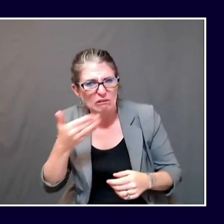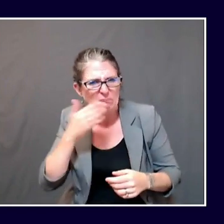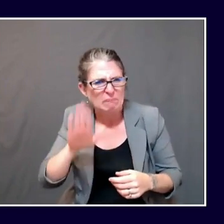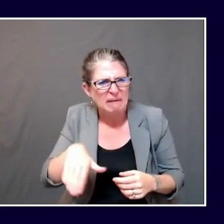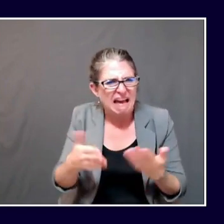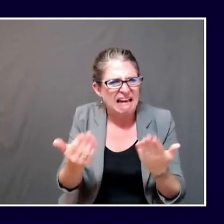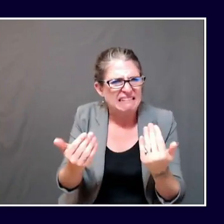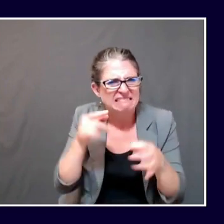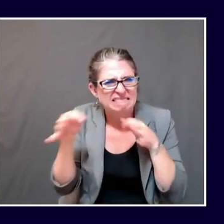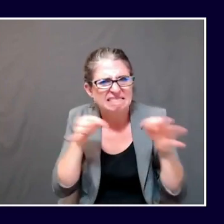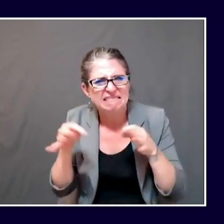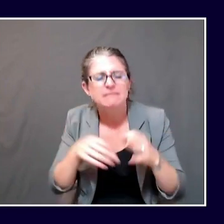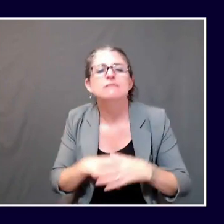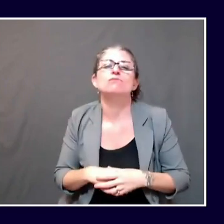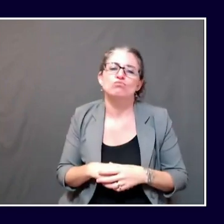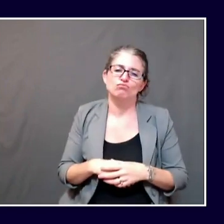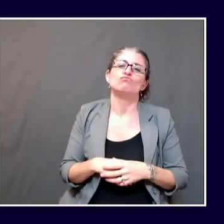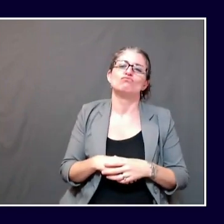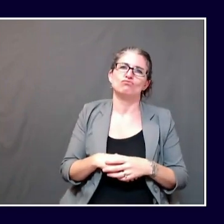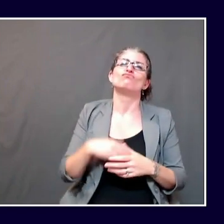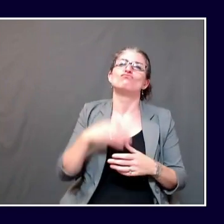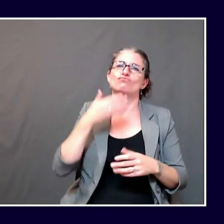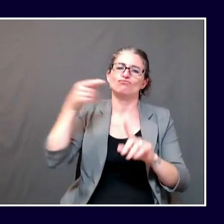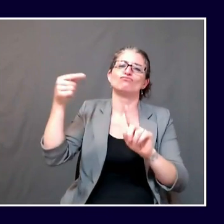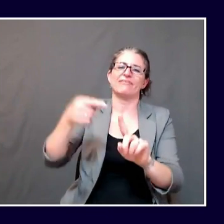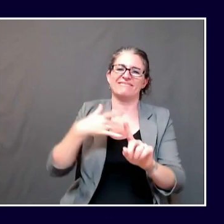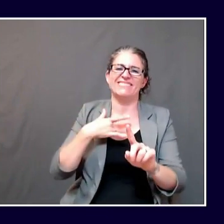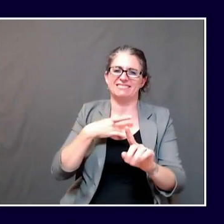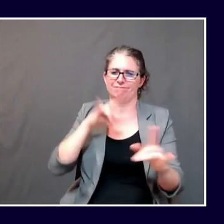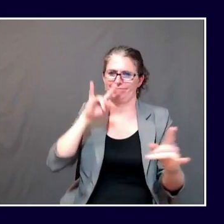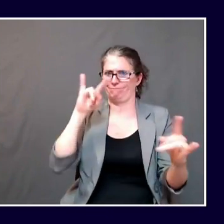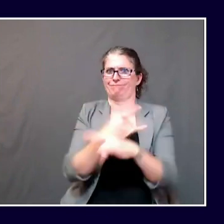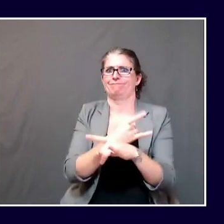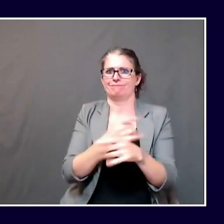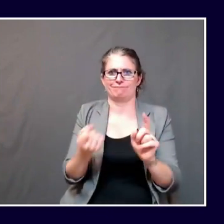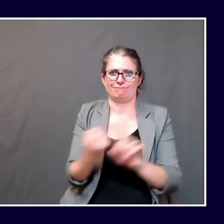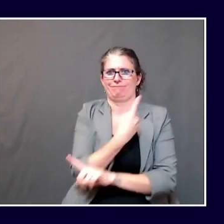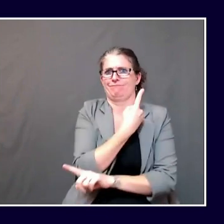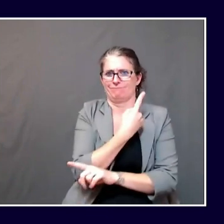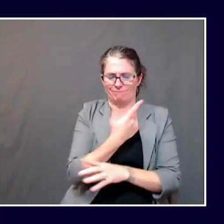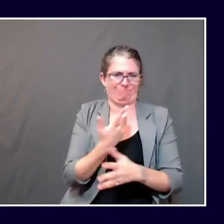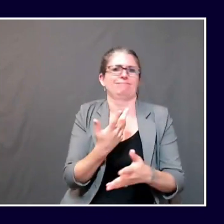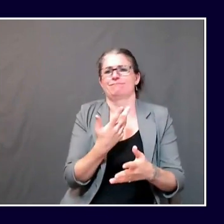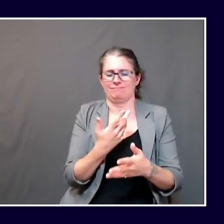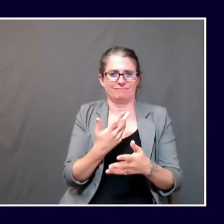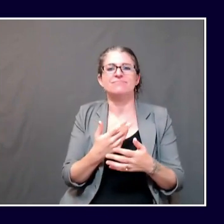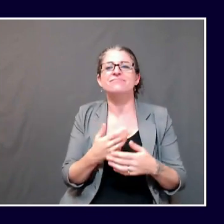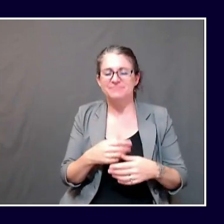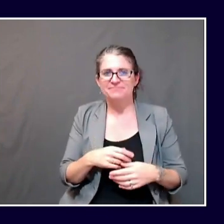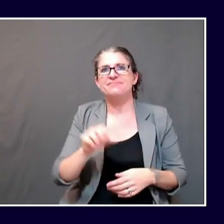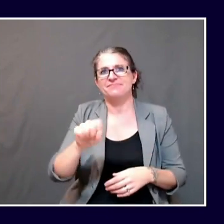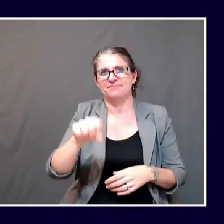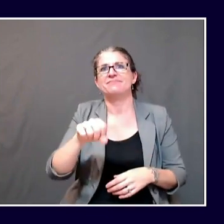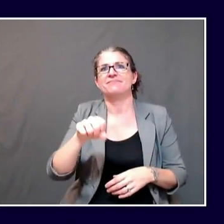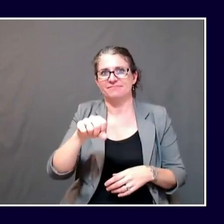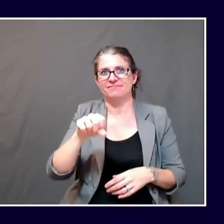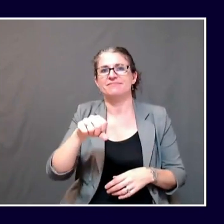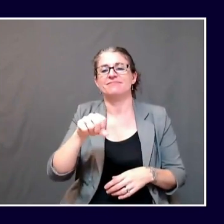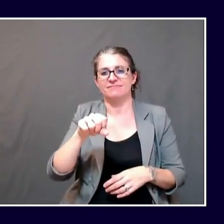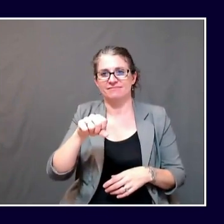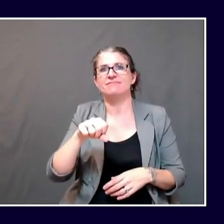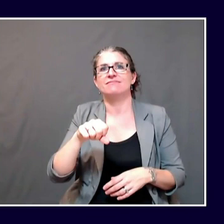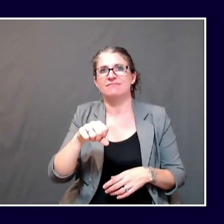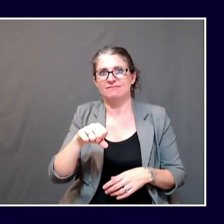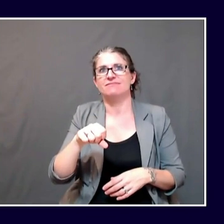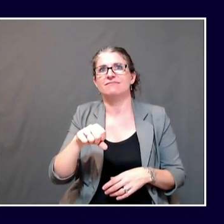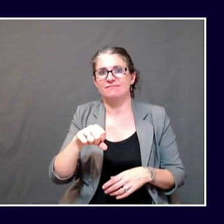first is, and I think a really important one, which is the increase in cases that we've seen, the events of, say,